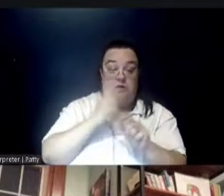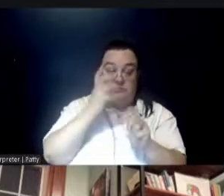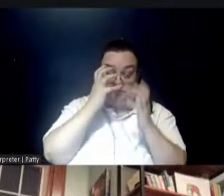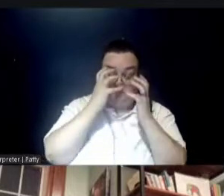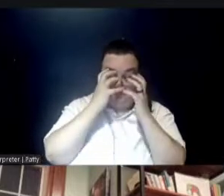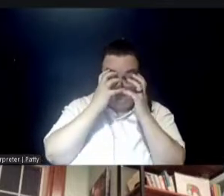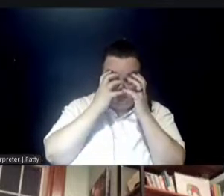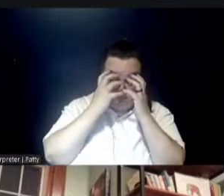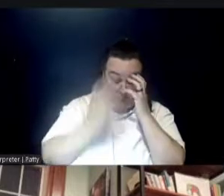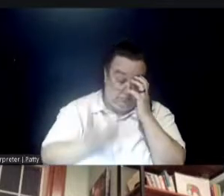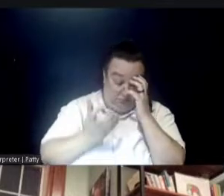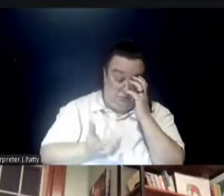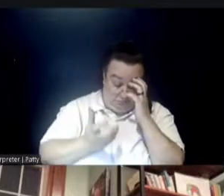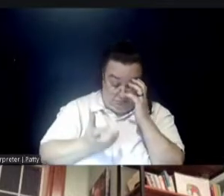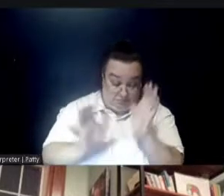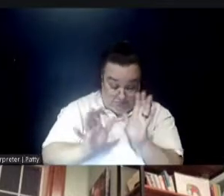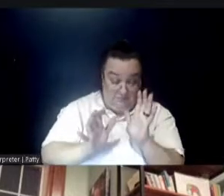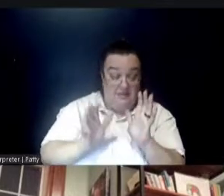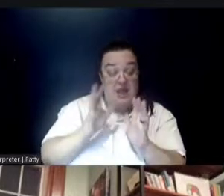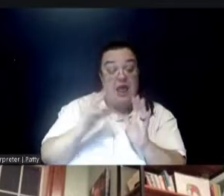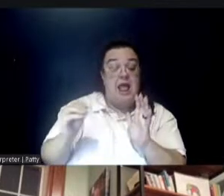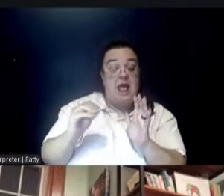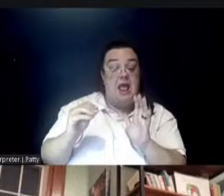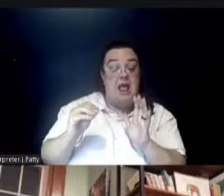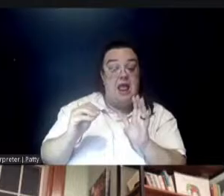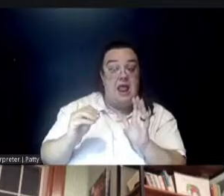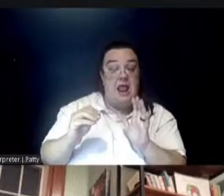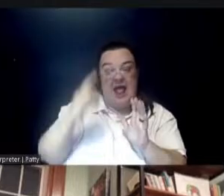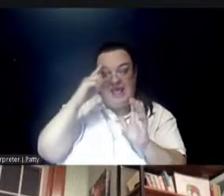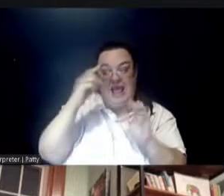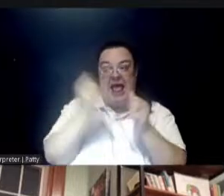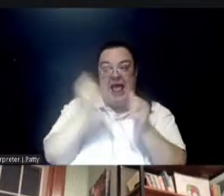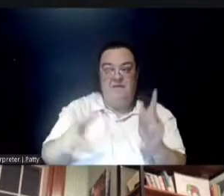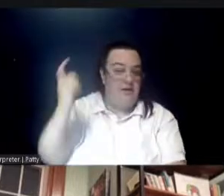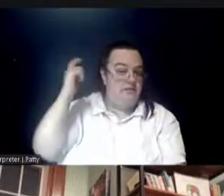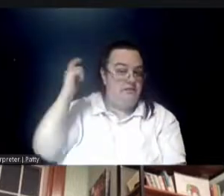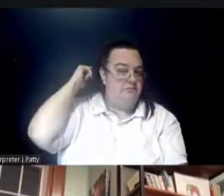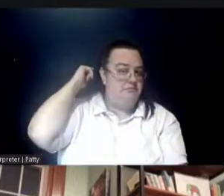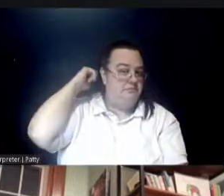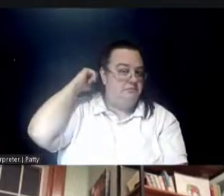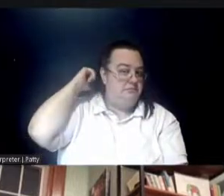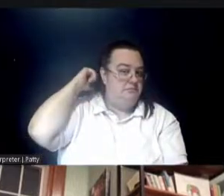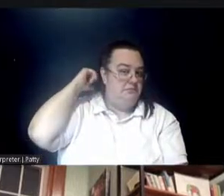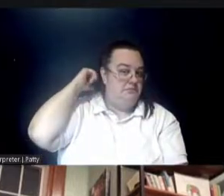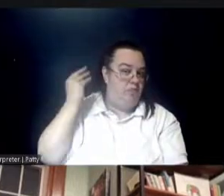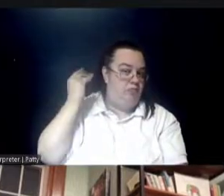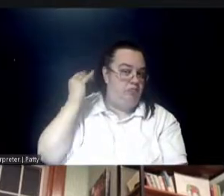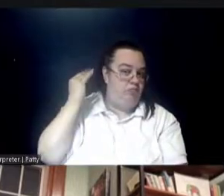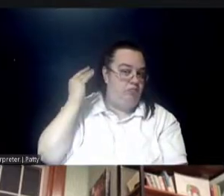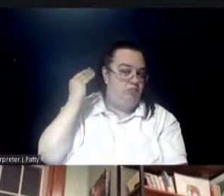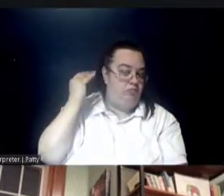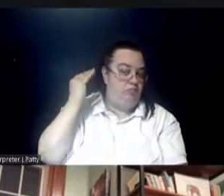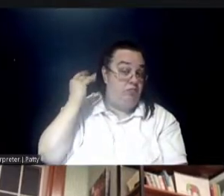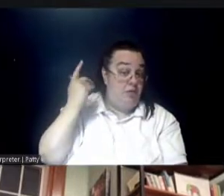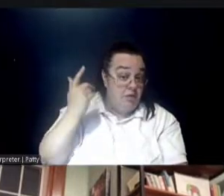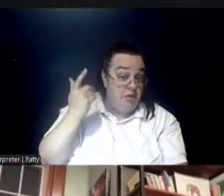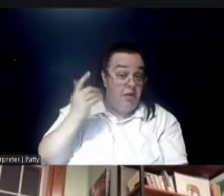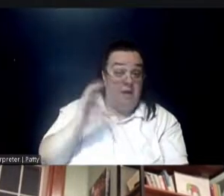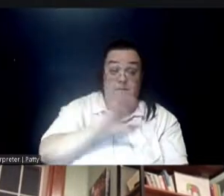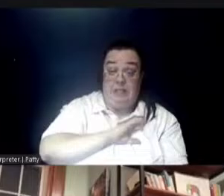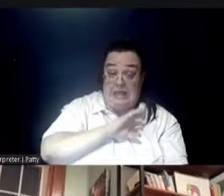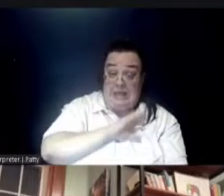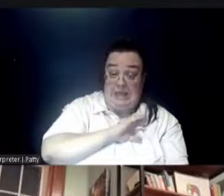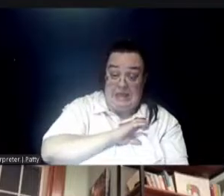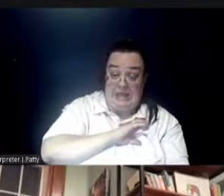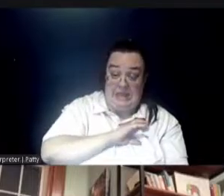But and the back, I think, of everyone's mind was during that time, the police department would be our